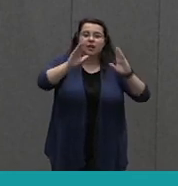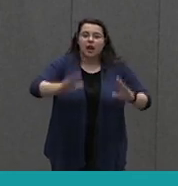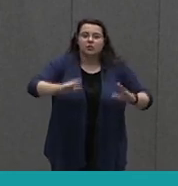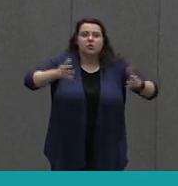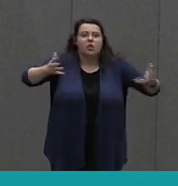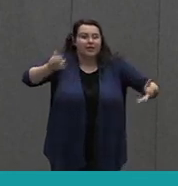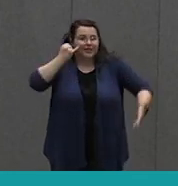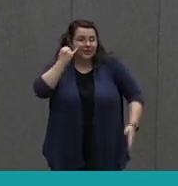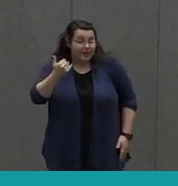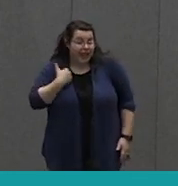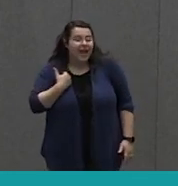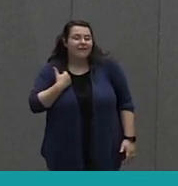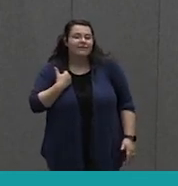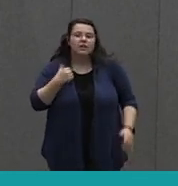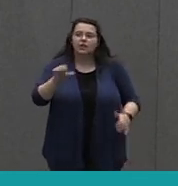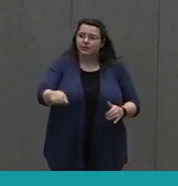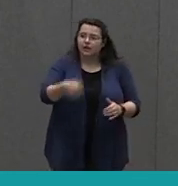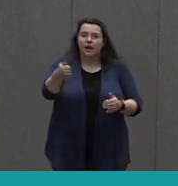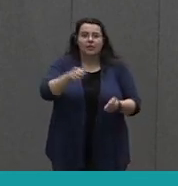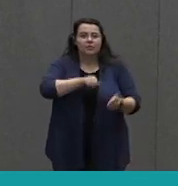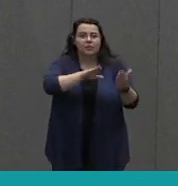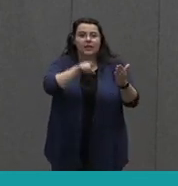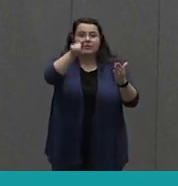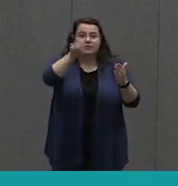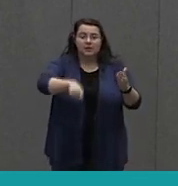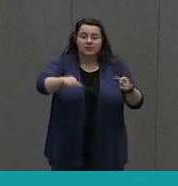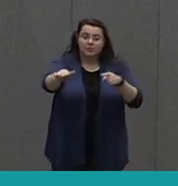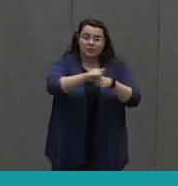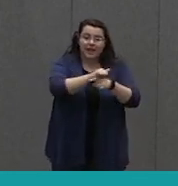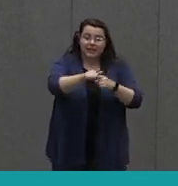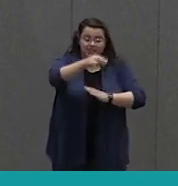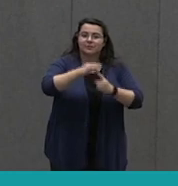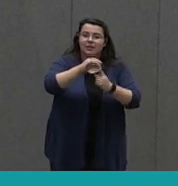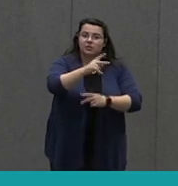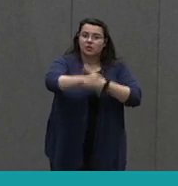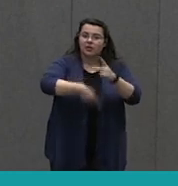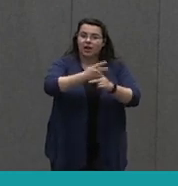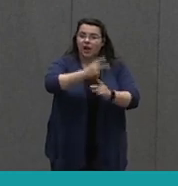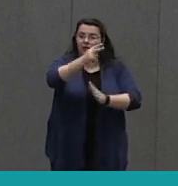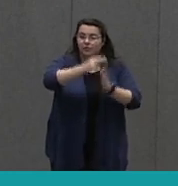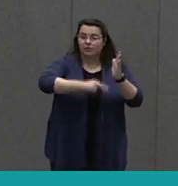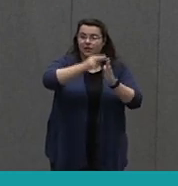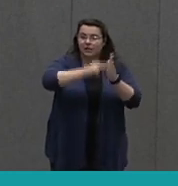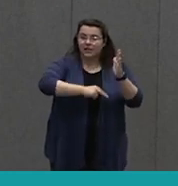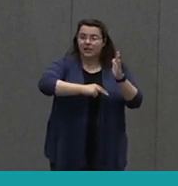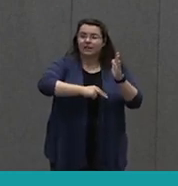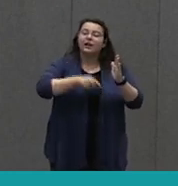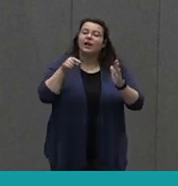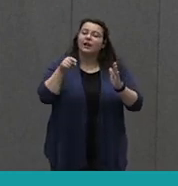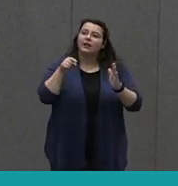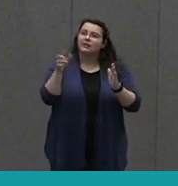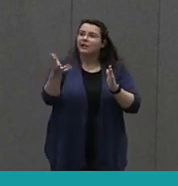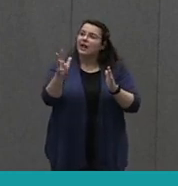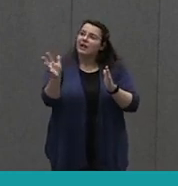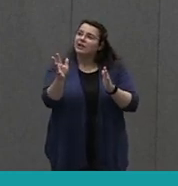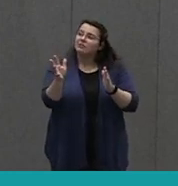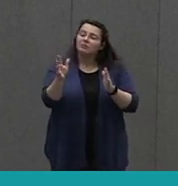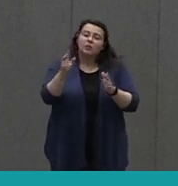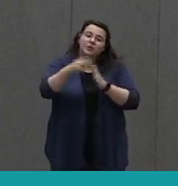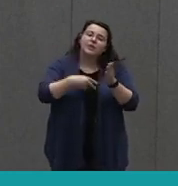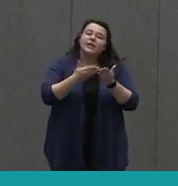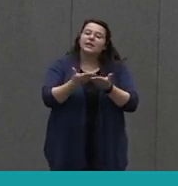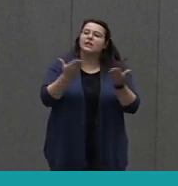you could also just kiss your brain. Do you know how to kiss your own brain? Well, you just like kiss on your finger, and then you touch it on